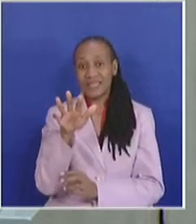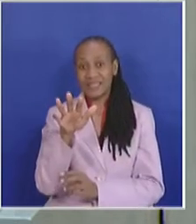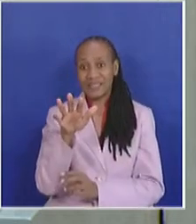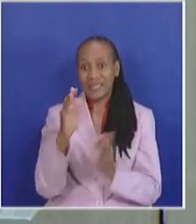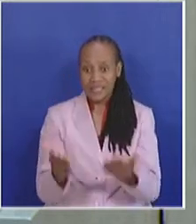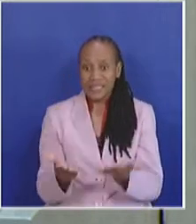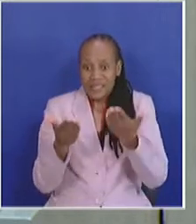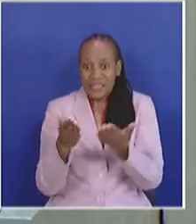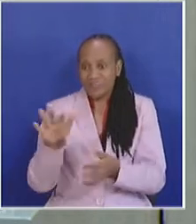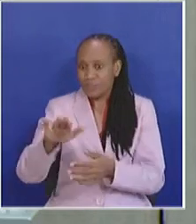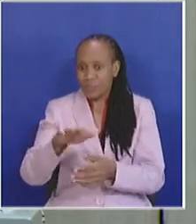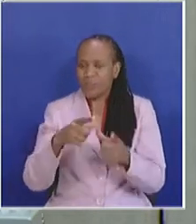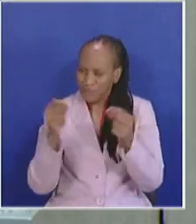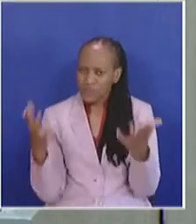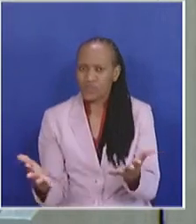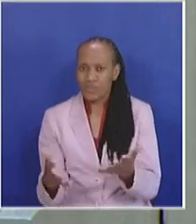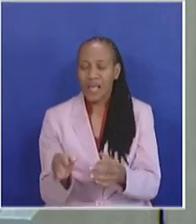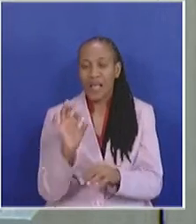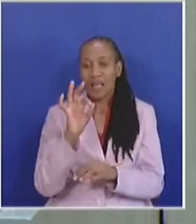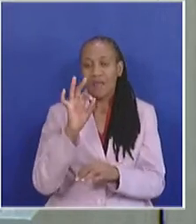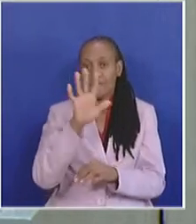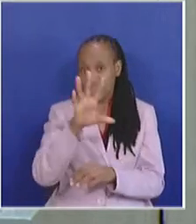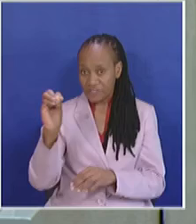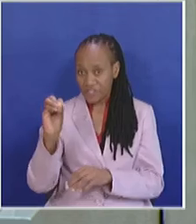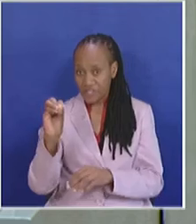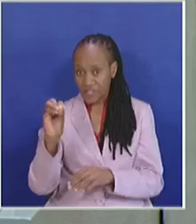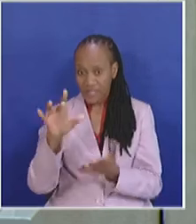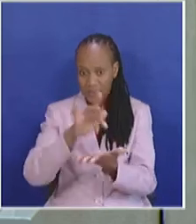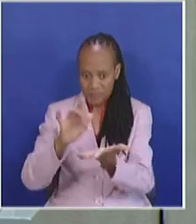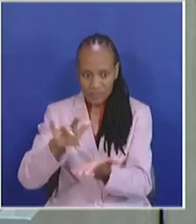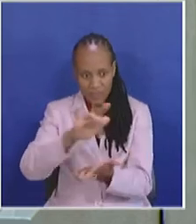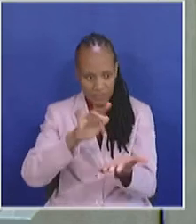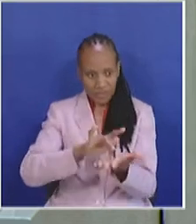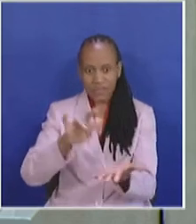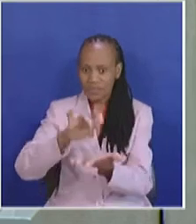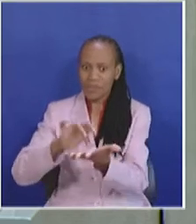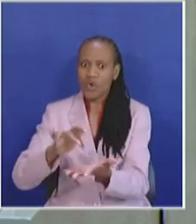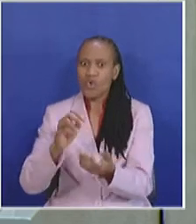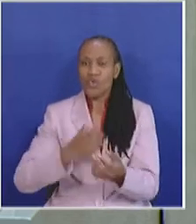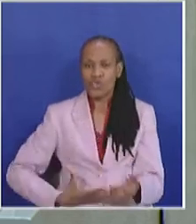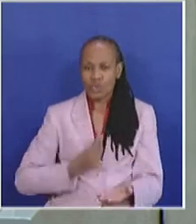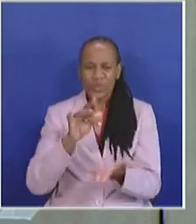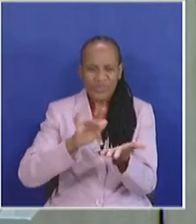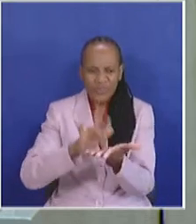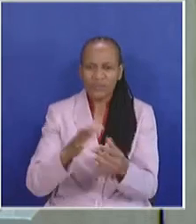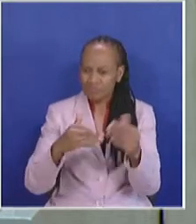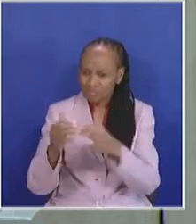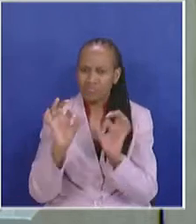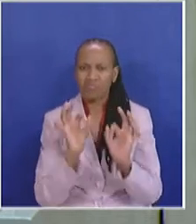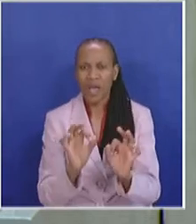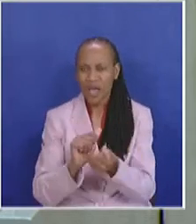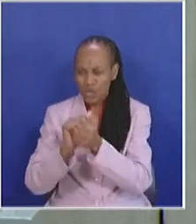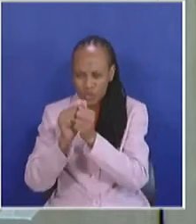people. We initiated 50 green doors for abused women and children and community youth centers for orphans, as well as